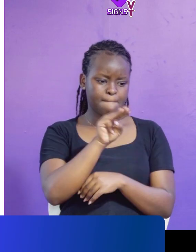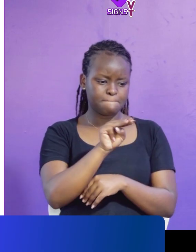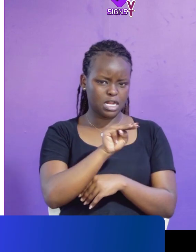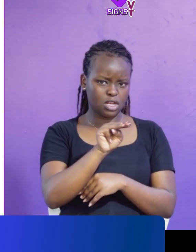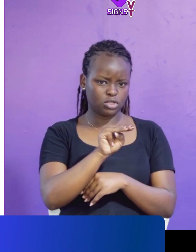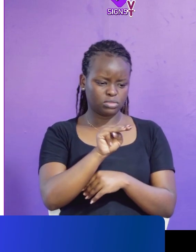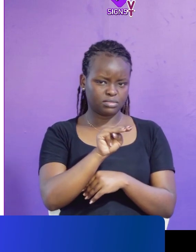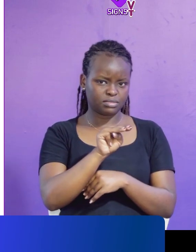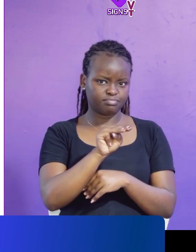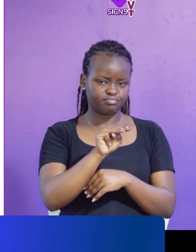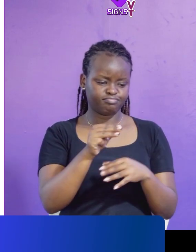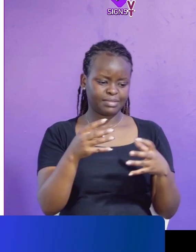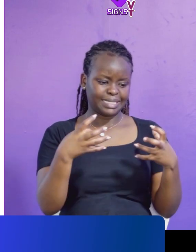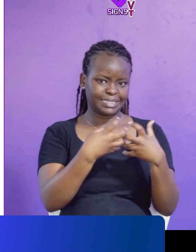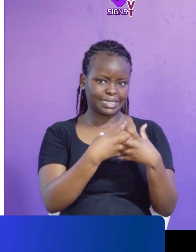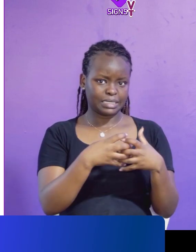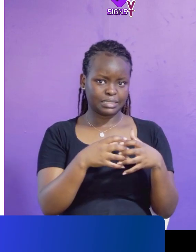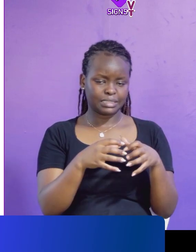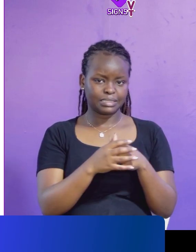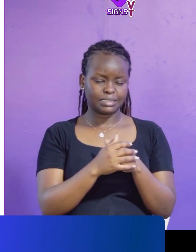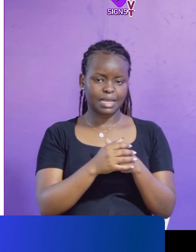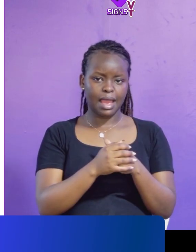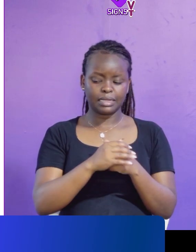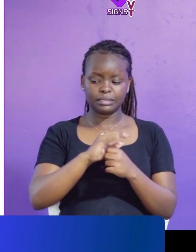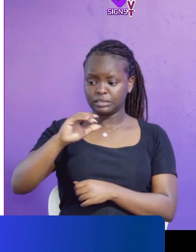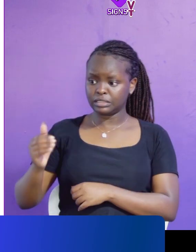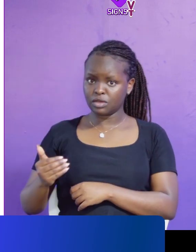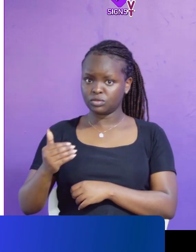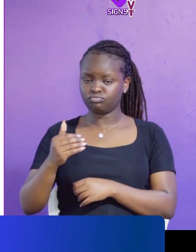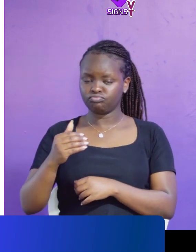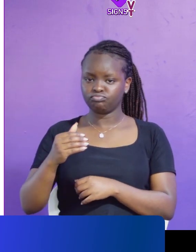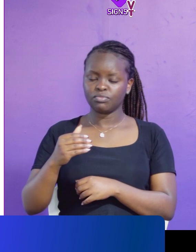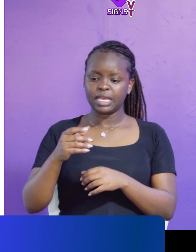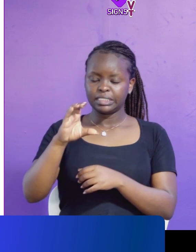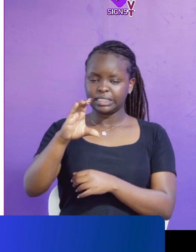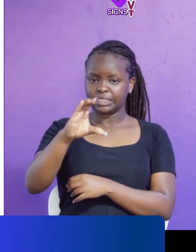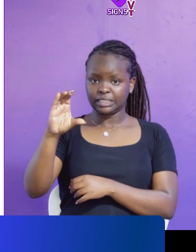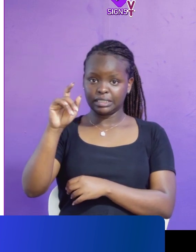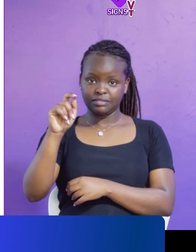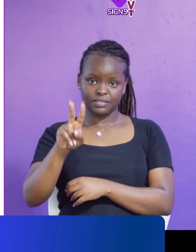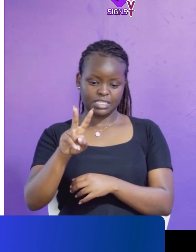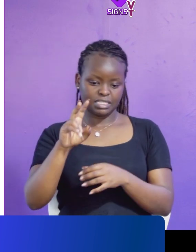the integrated urban surveillance system between 2012 and 2015, Nairobi has no